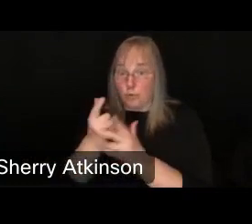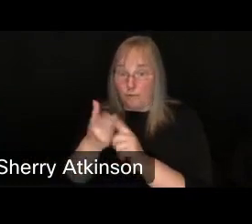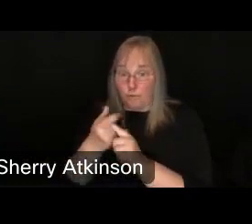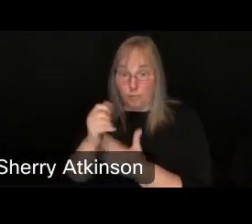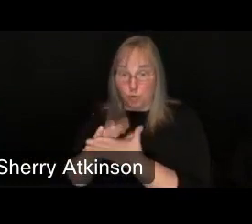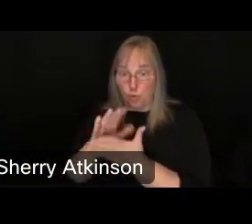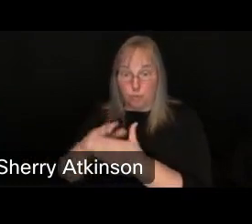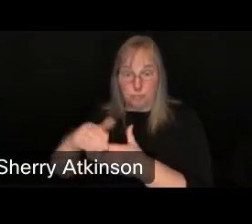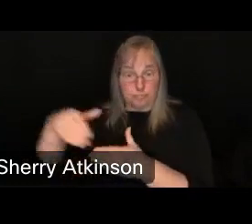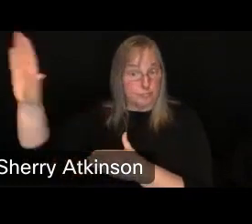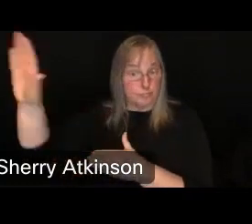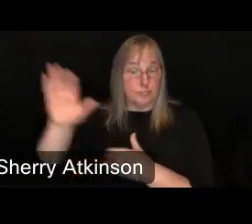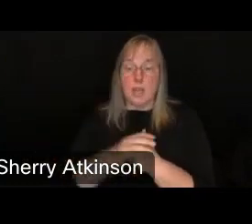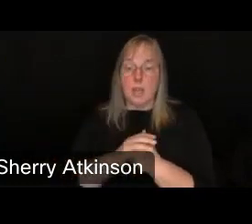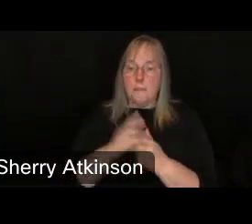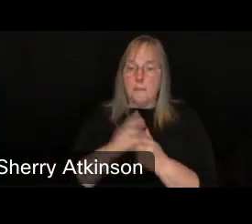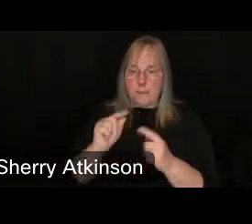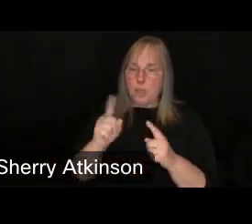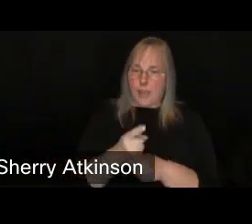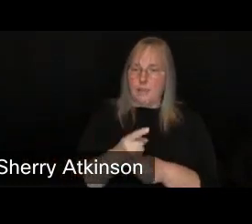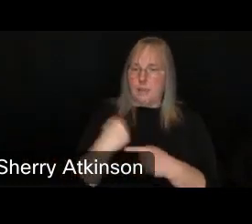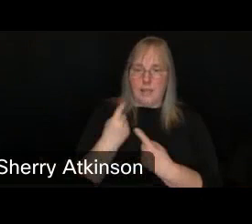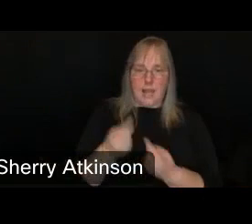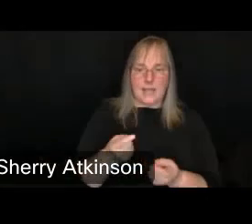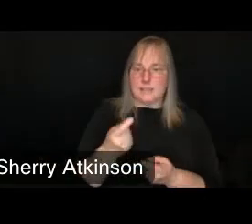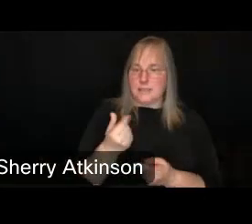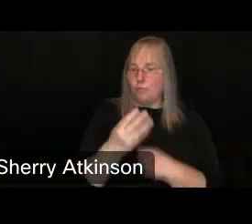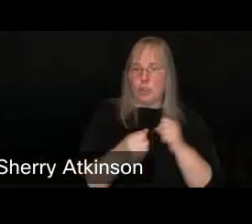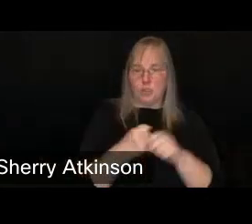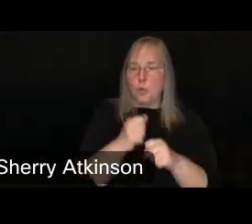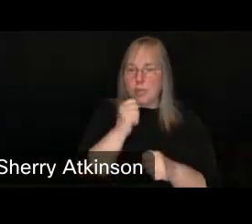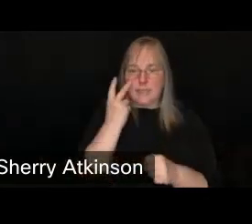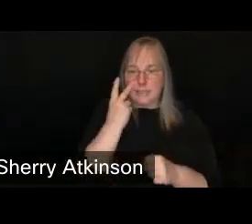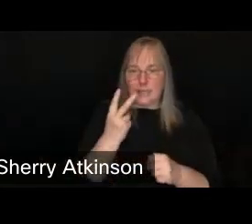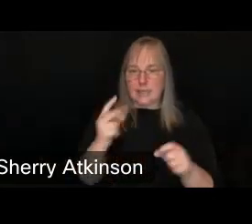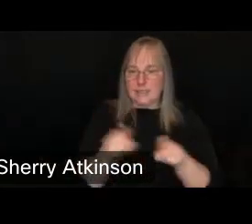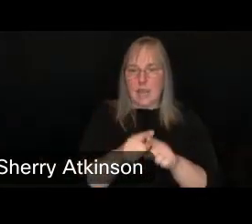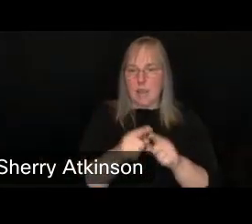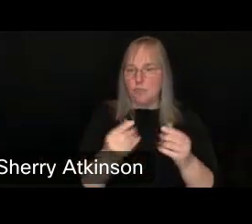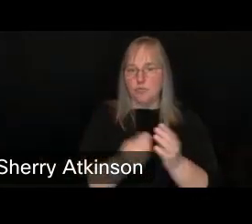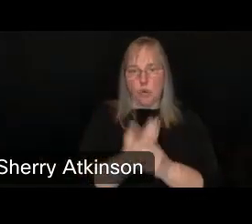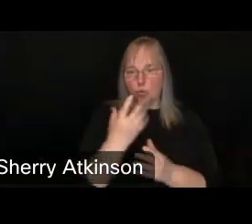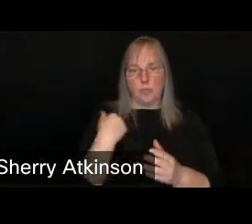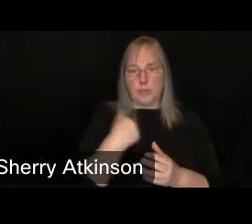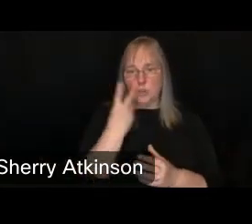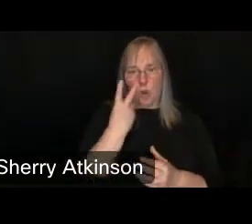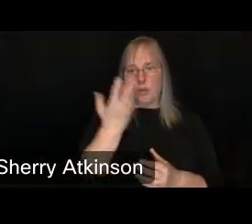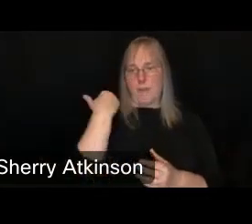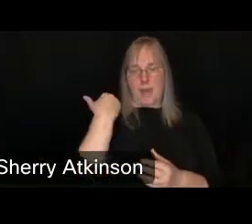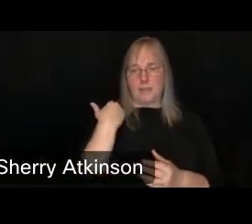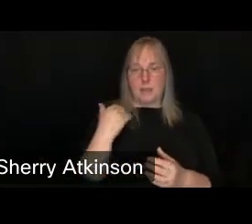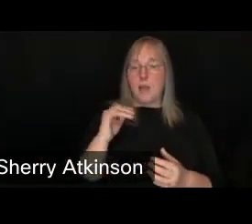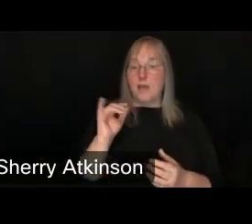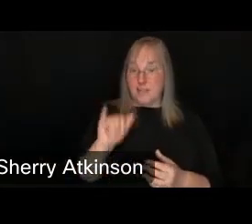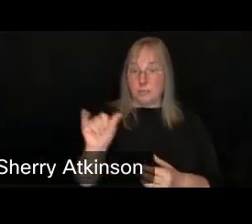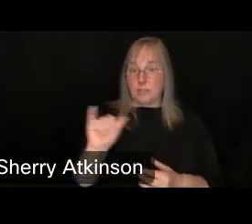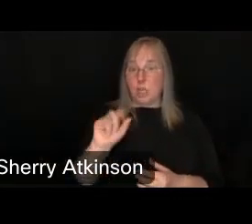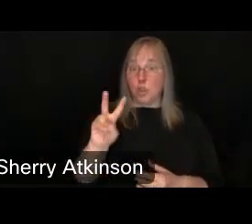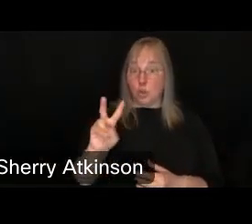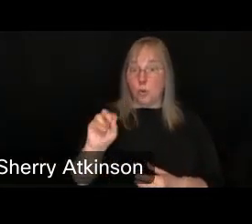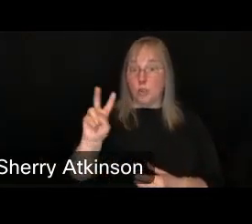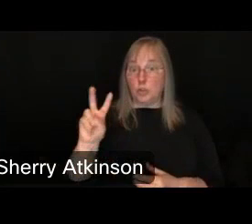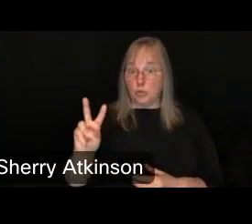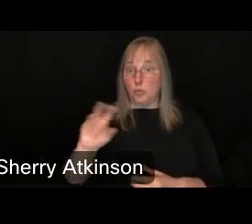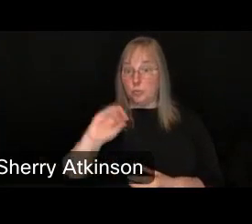last several years, we are not seeing the growth that we saw in the past, which was at like a 2.2% rate for families